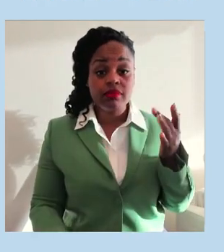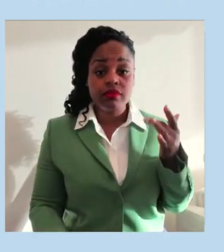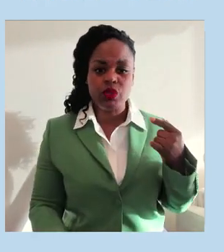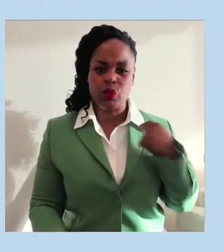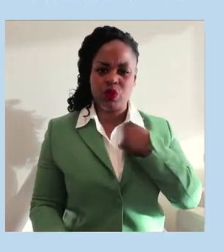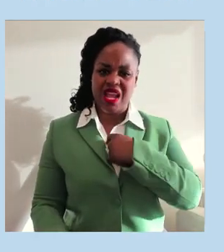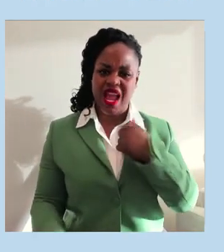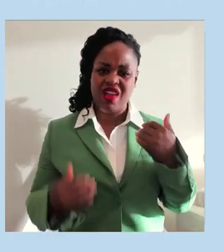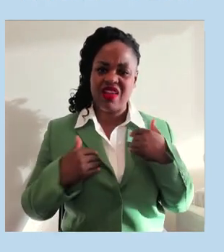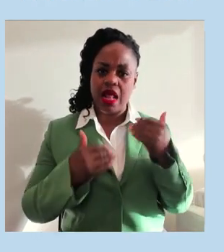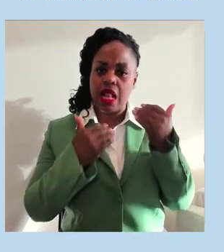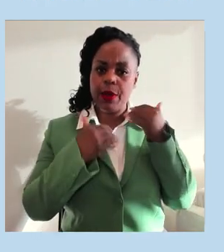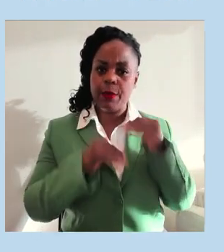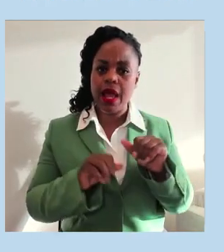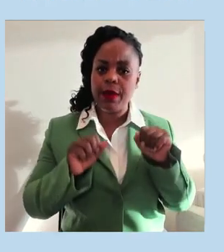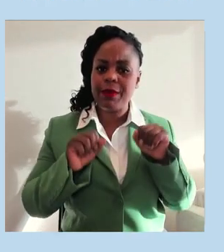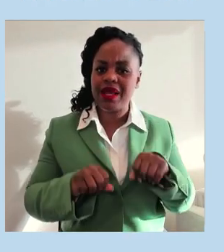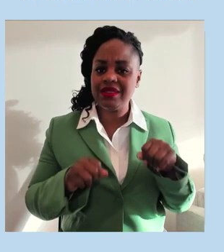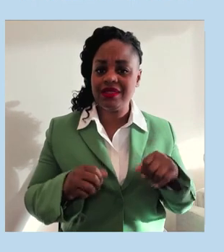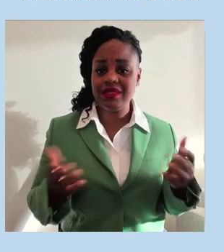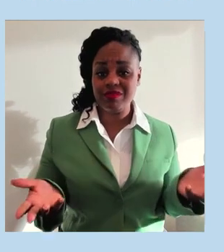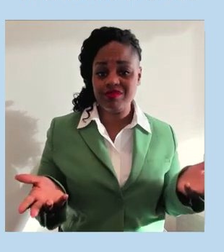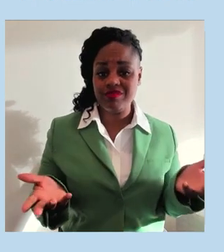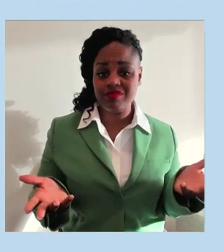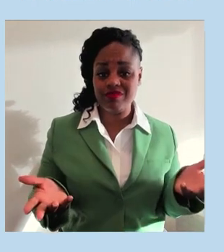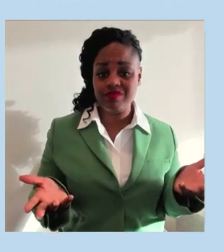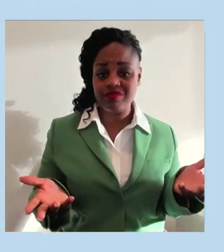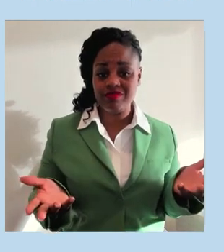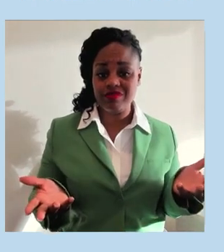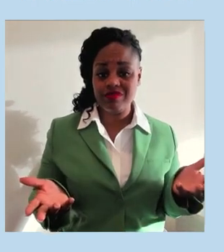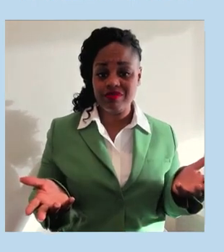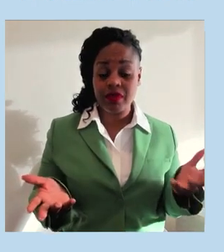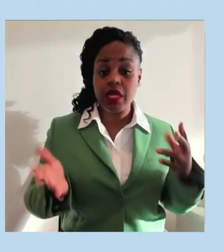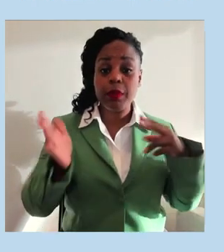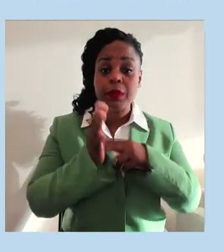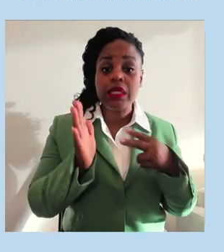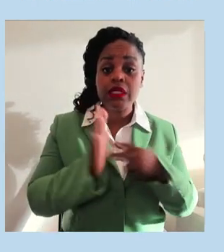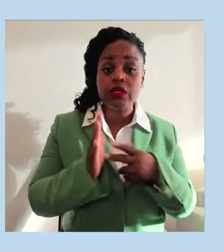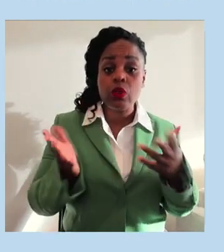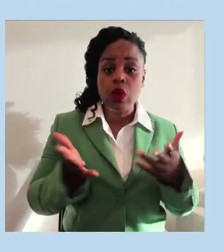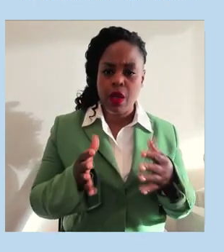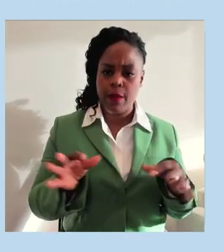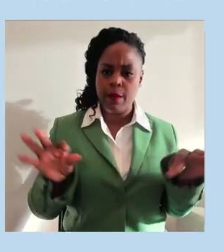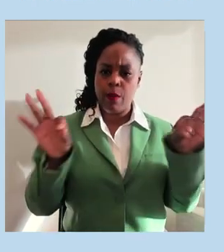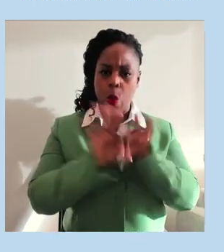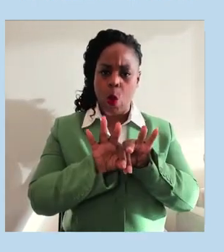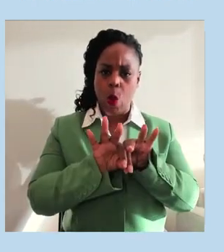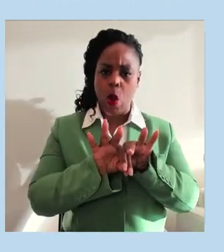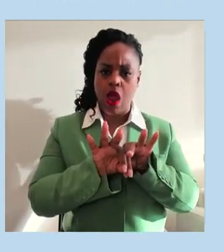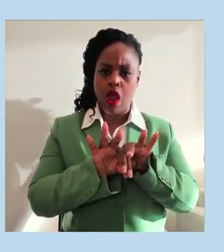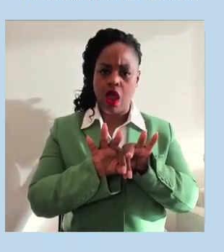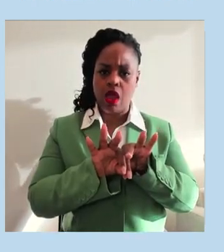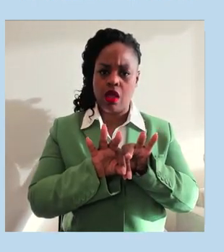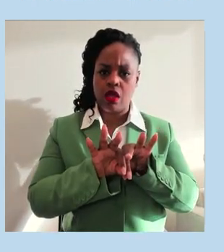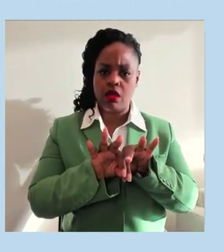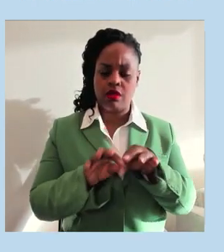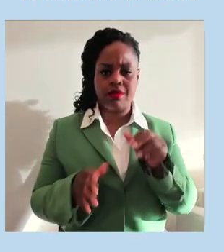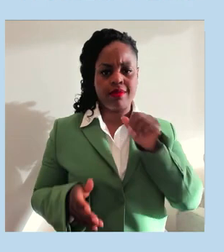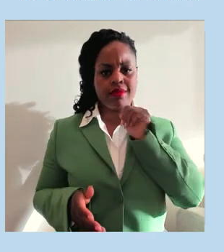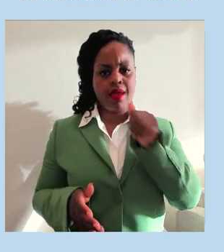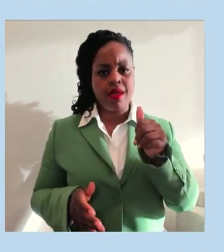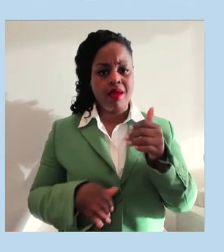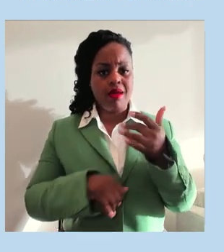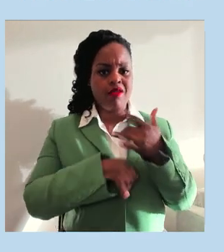cannot ensure that critical resources will be readily available and accessible. Our